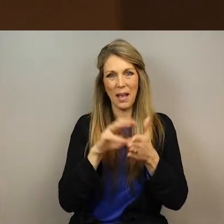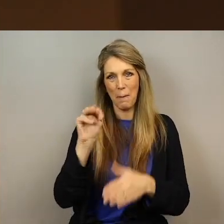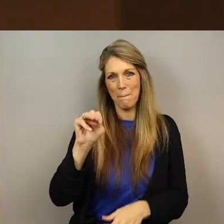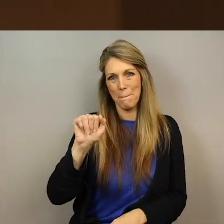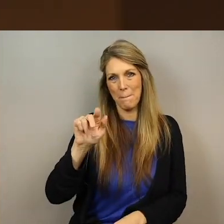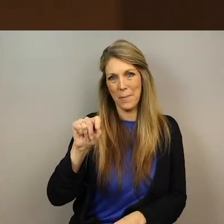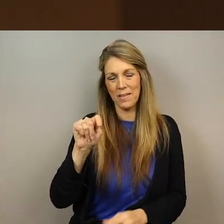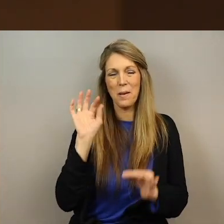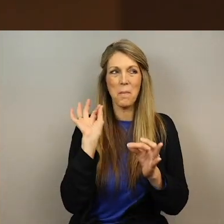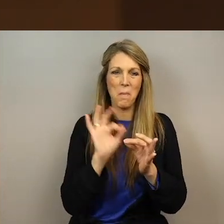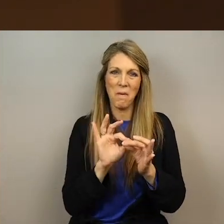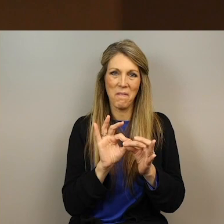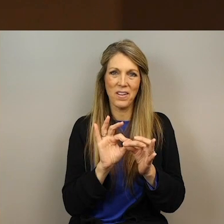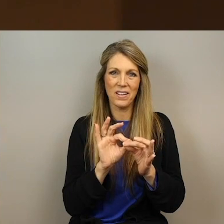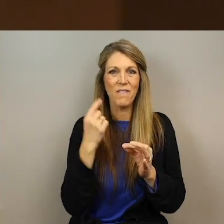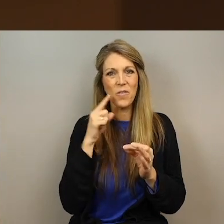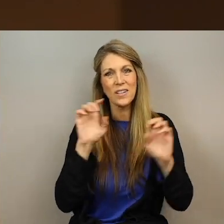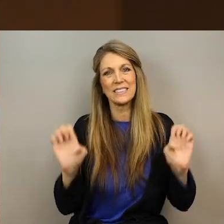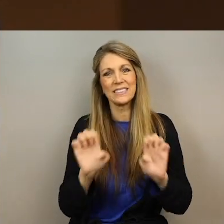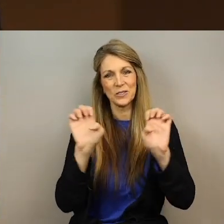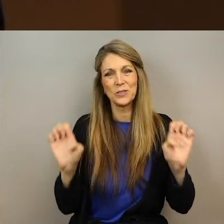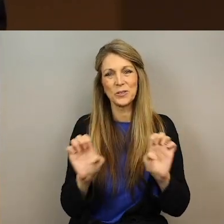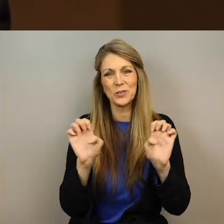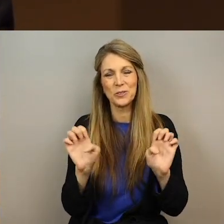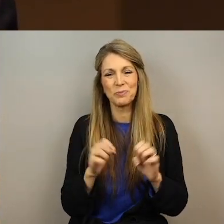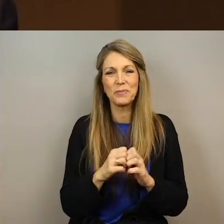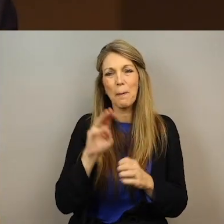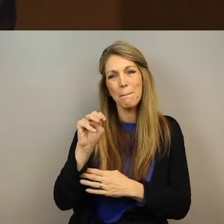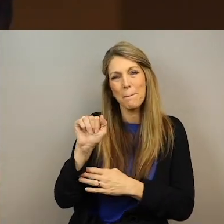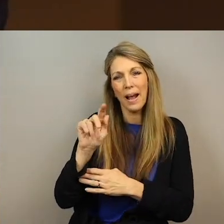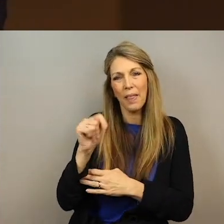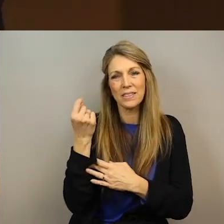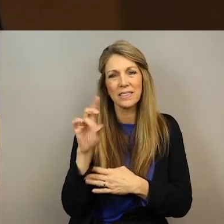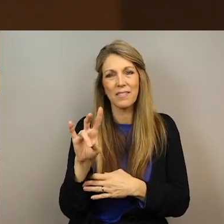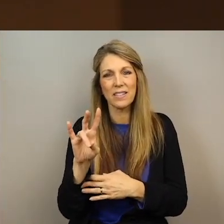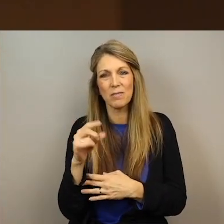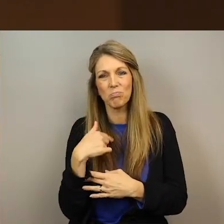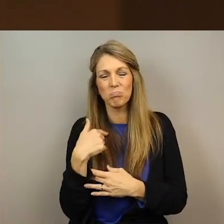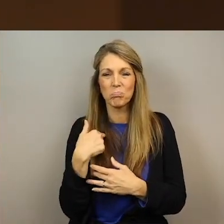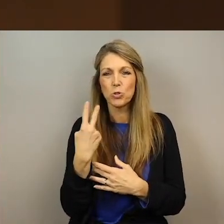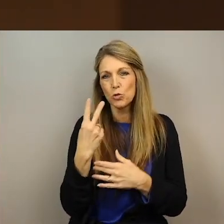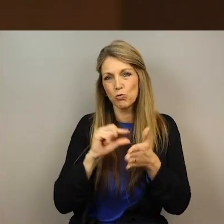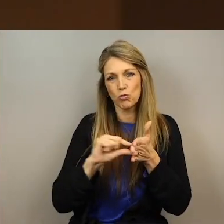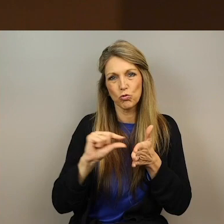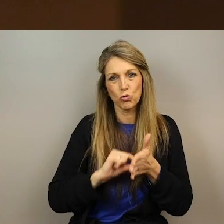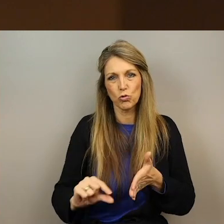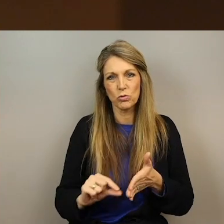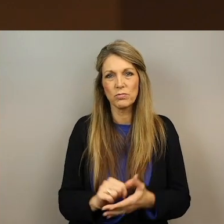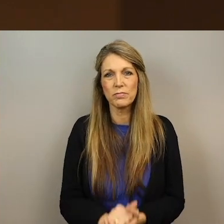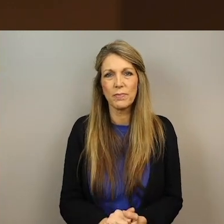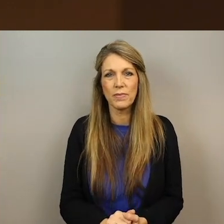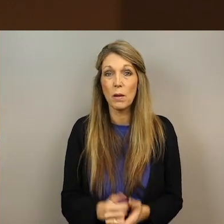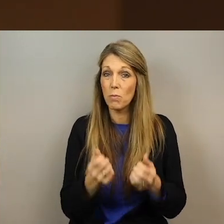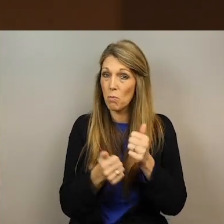Matthew is a perfect text for Easter Sunday. So again, Matthew chapter 17, we're just going to cover two verses, but they're